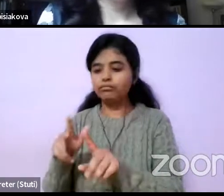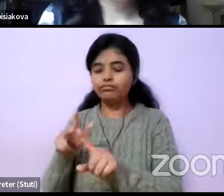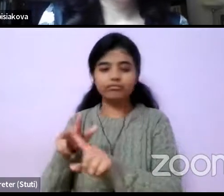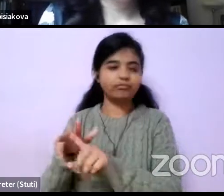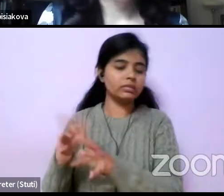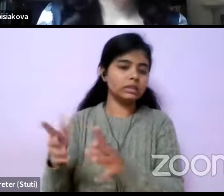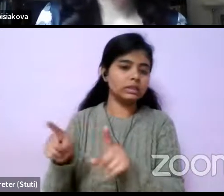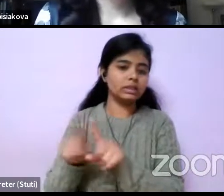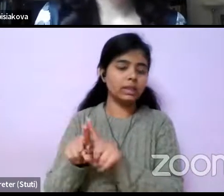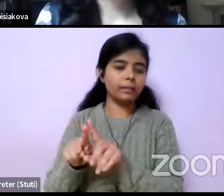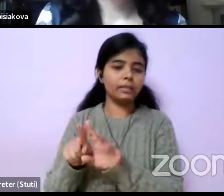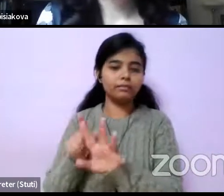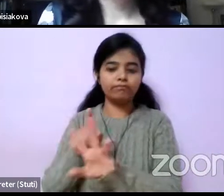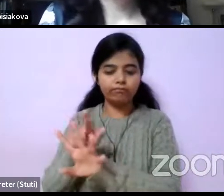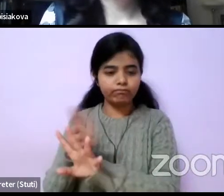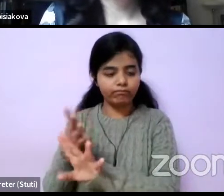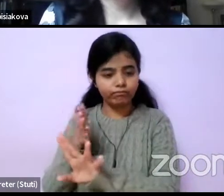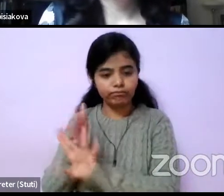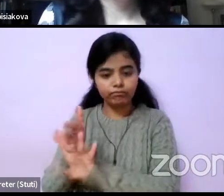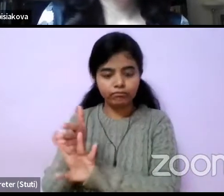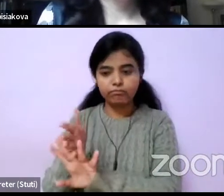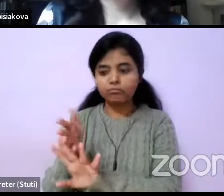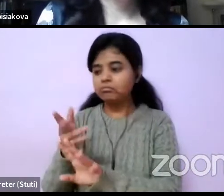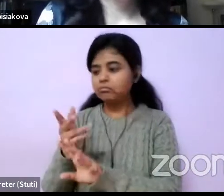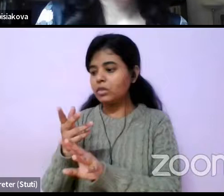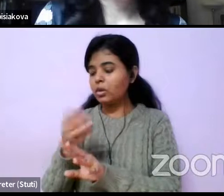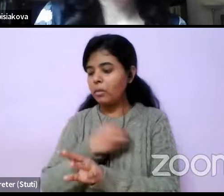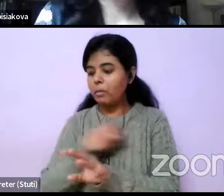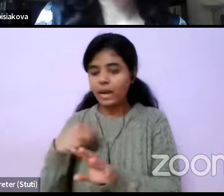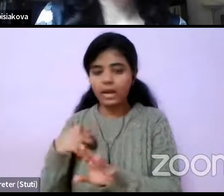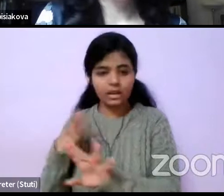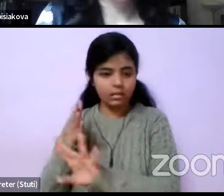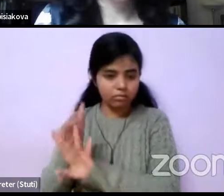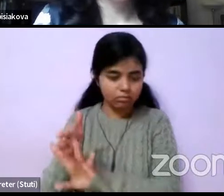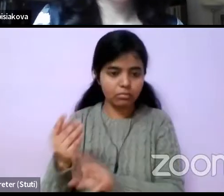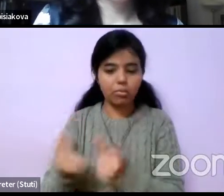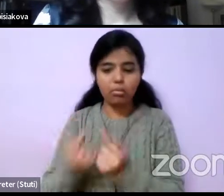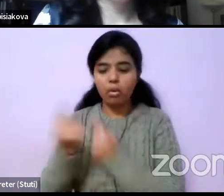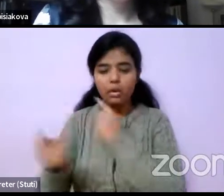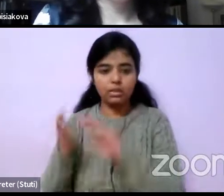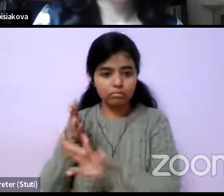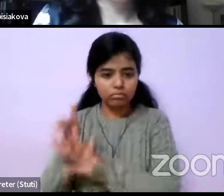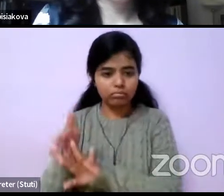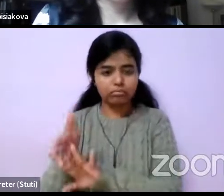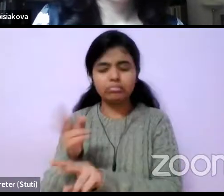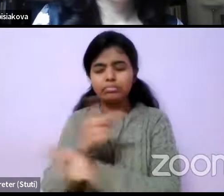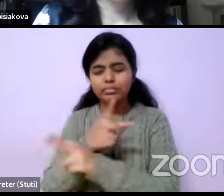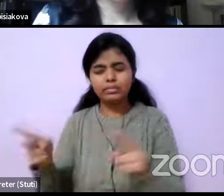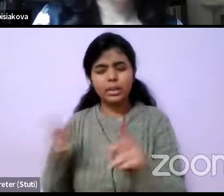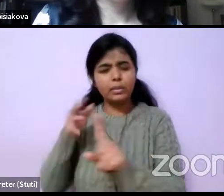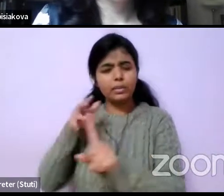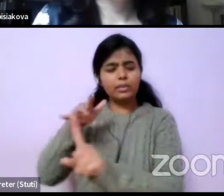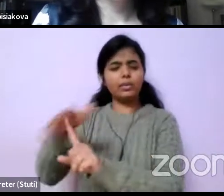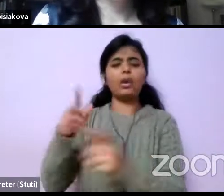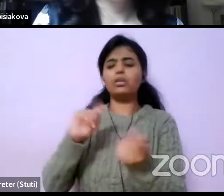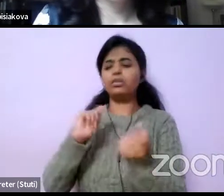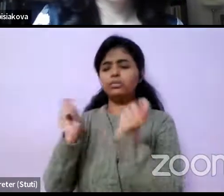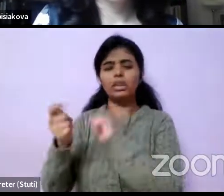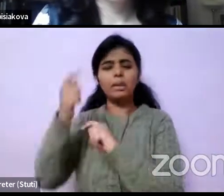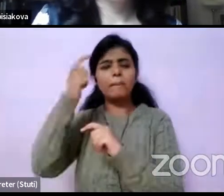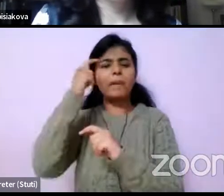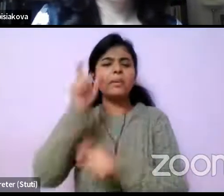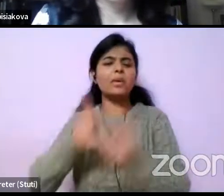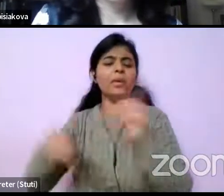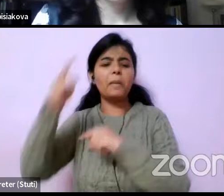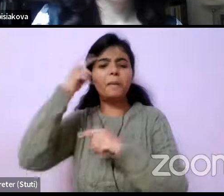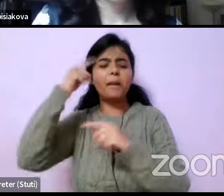interventions, we have not been able to really influence and change the mindsets of people